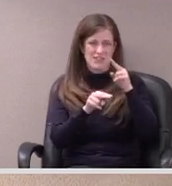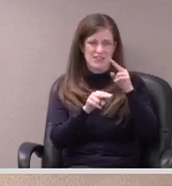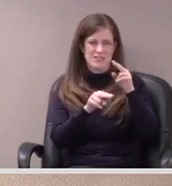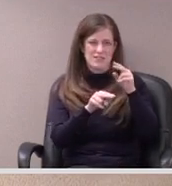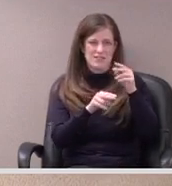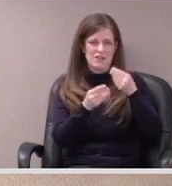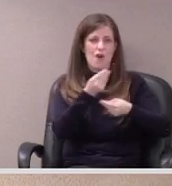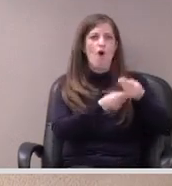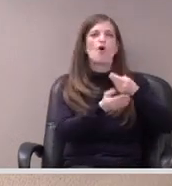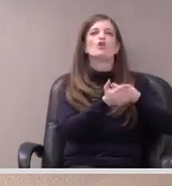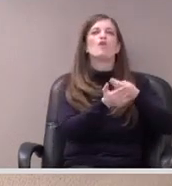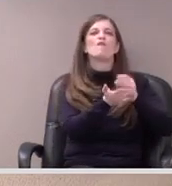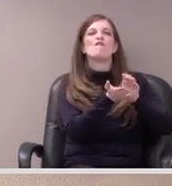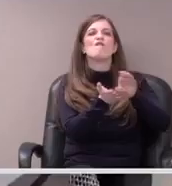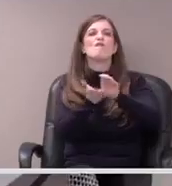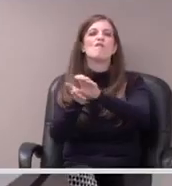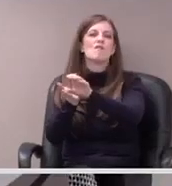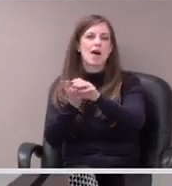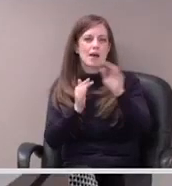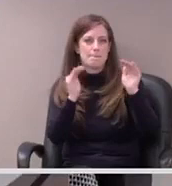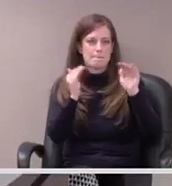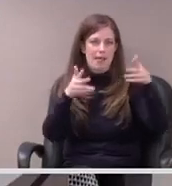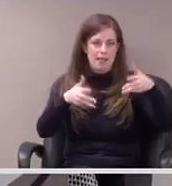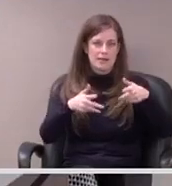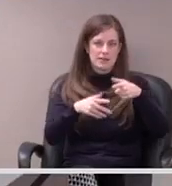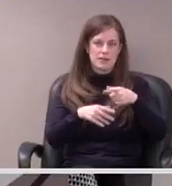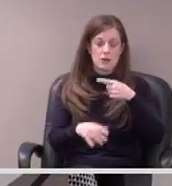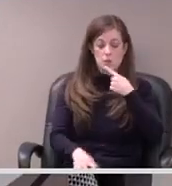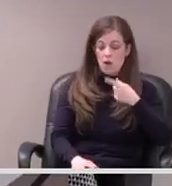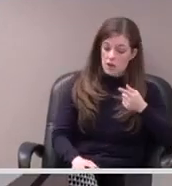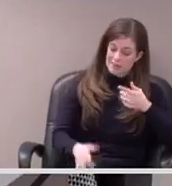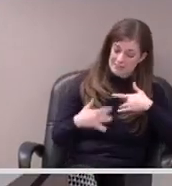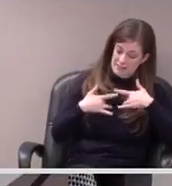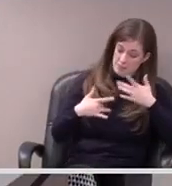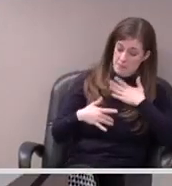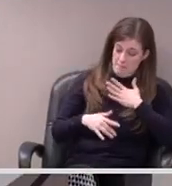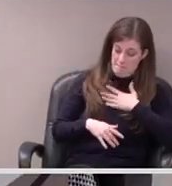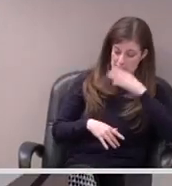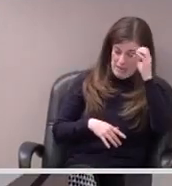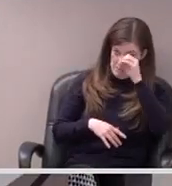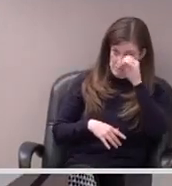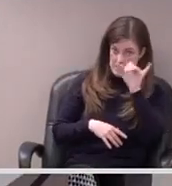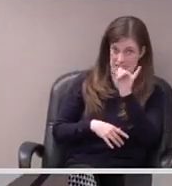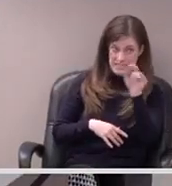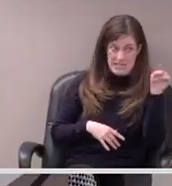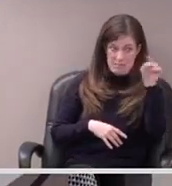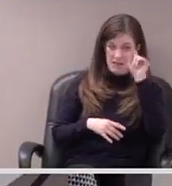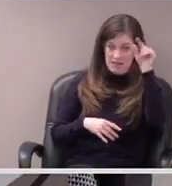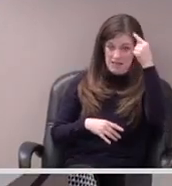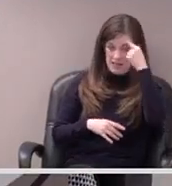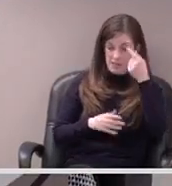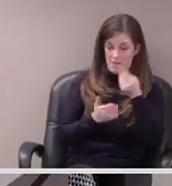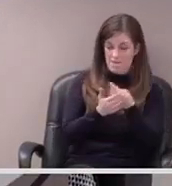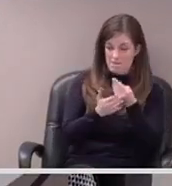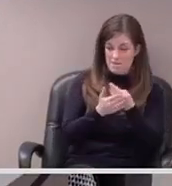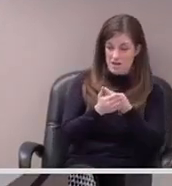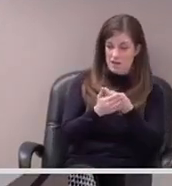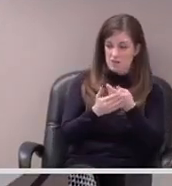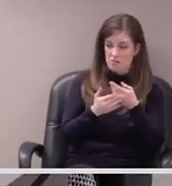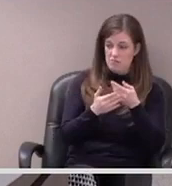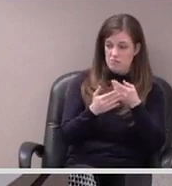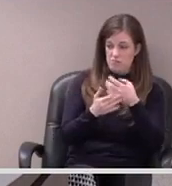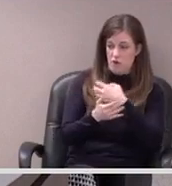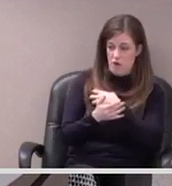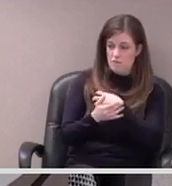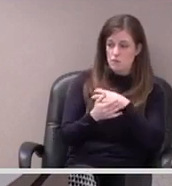You typically would want to have two, in my opinion and opinion of the Government Finance Officers Association, you